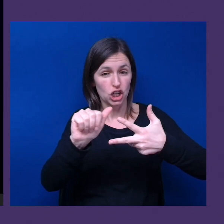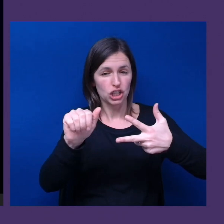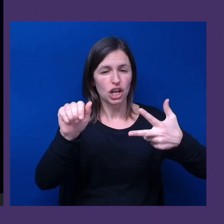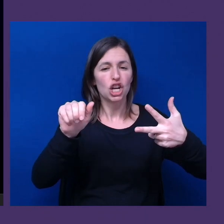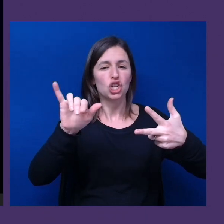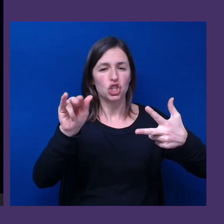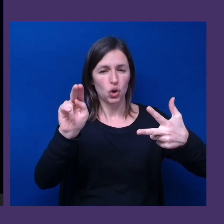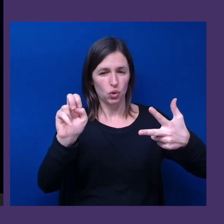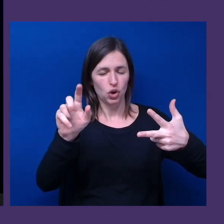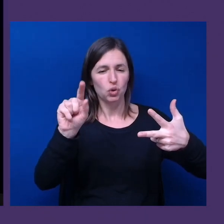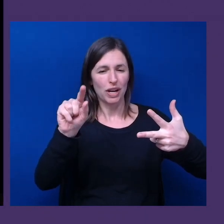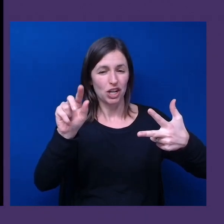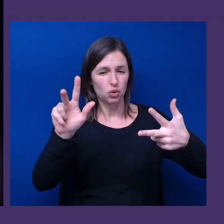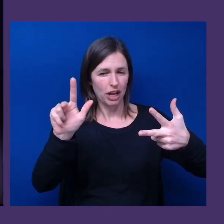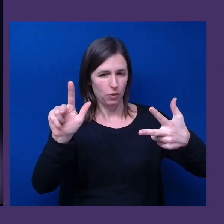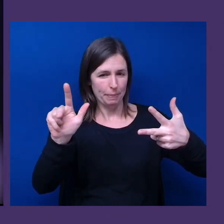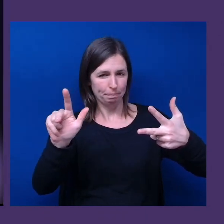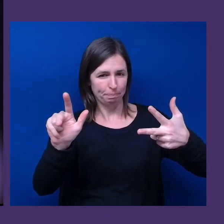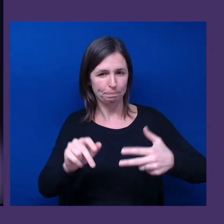2023.